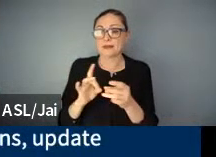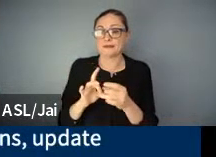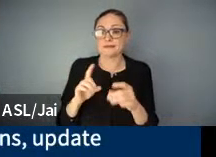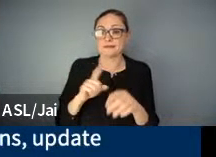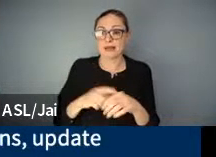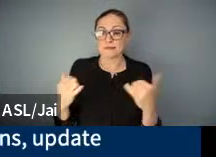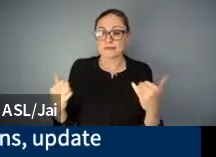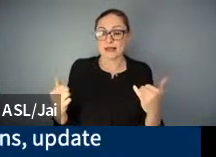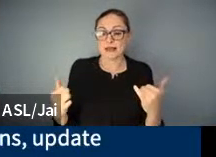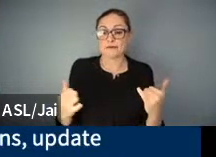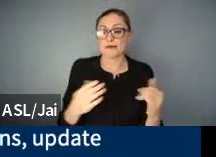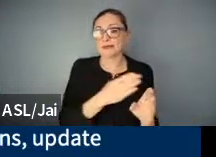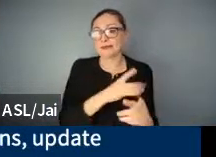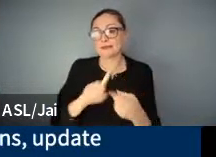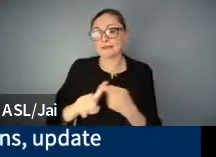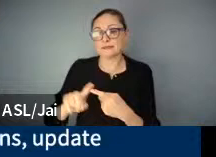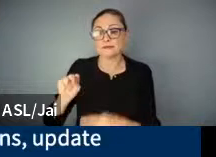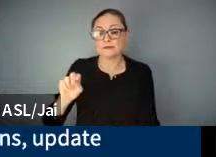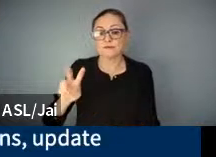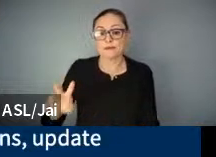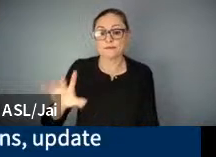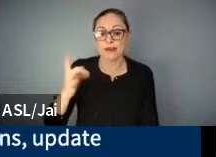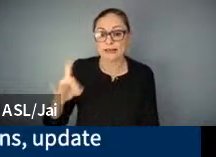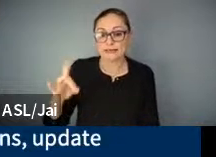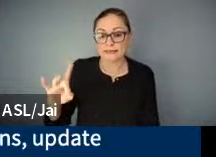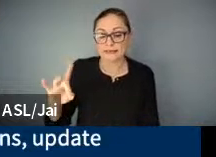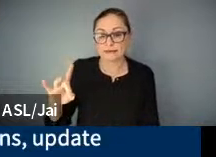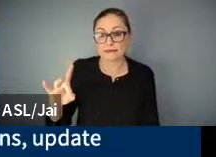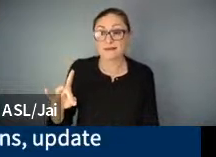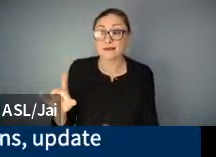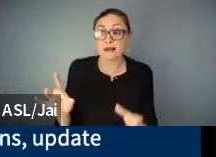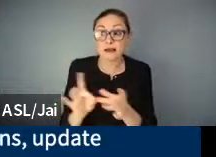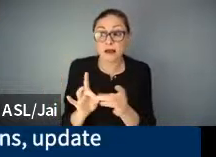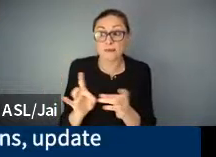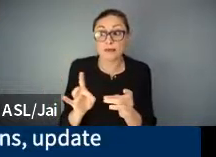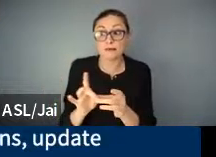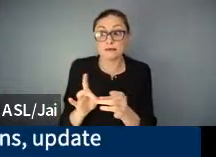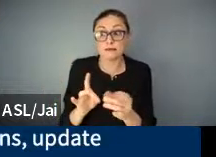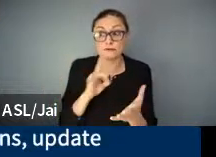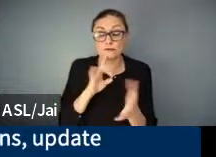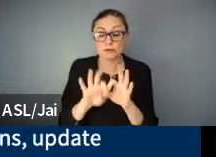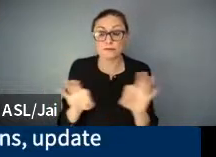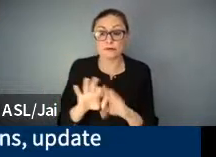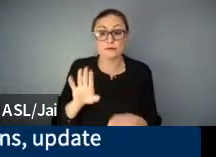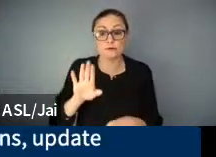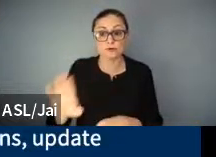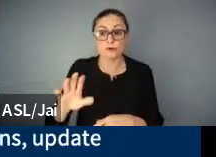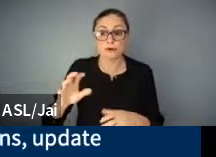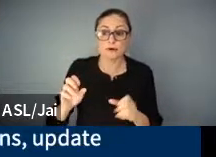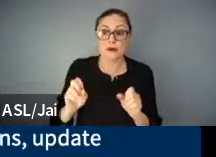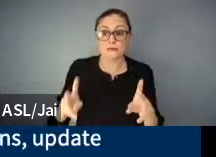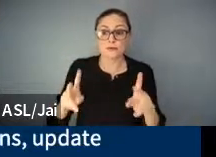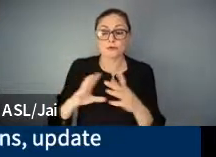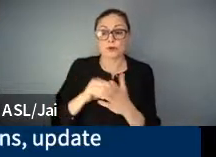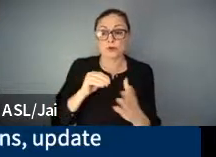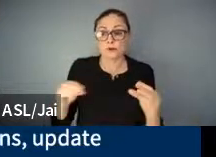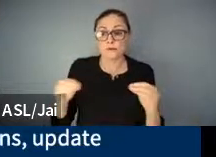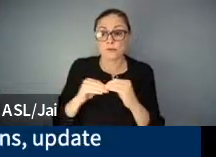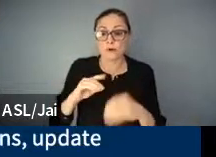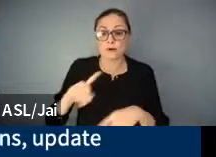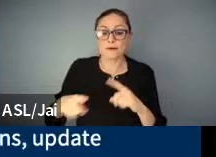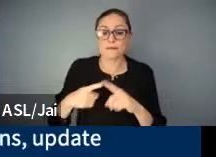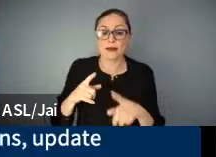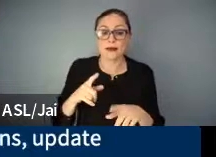18th. And commenting really matters. This is your opportunity to learn more about the